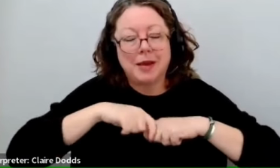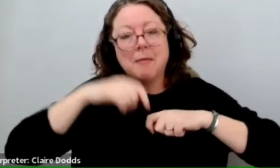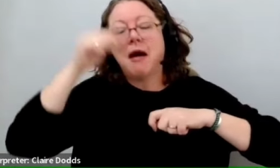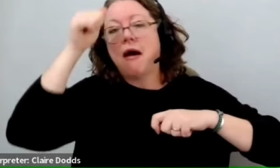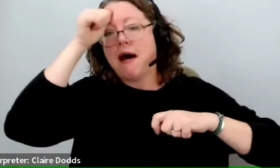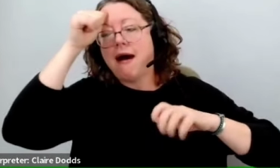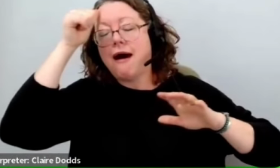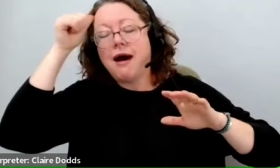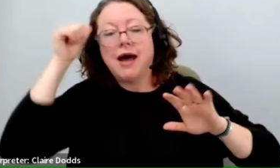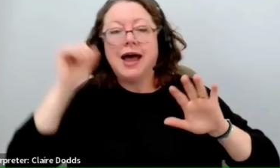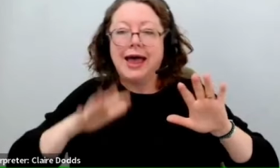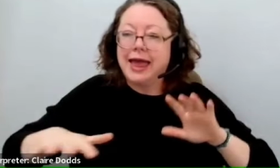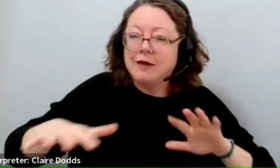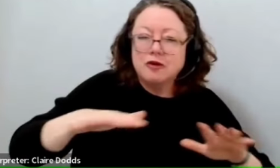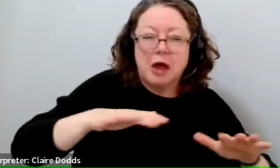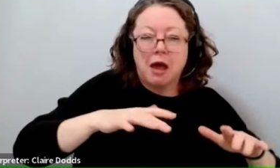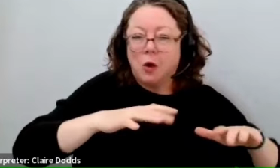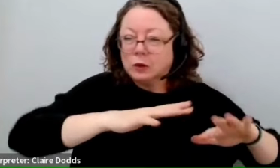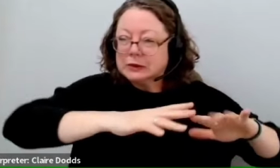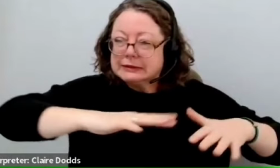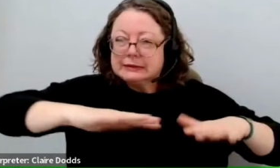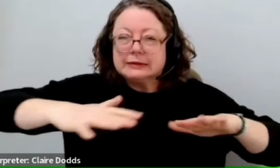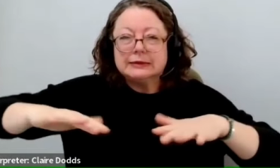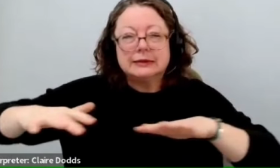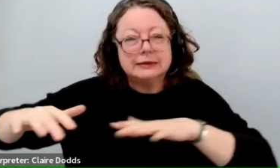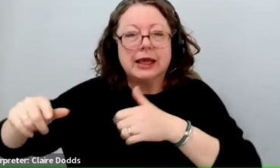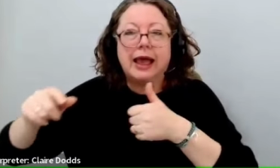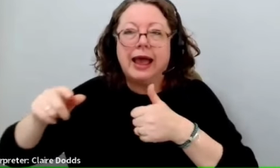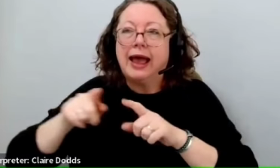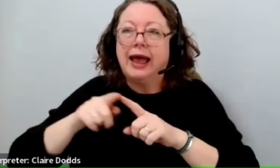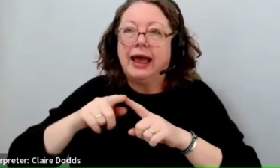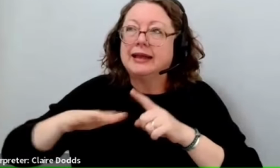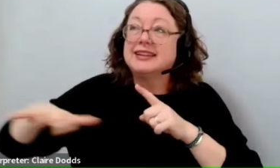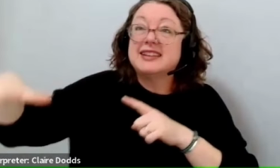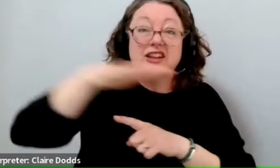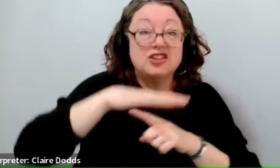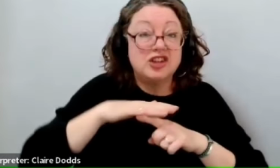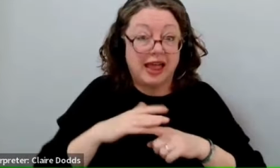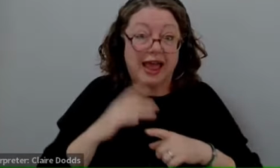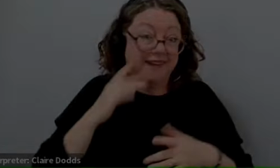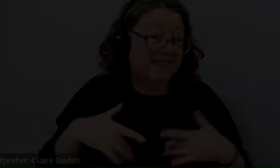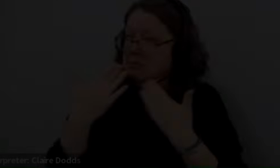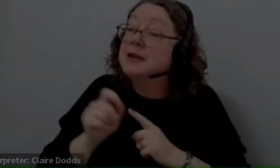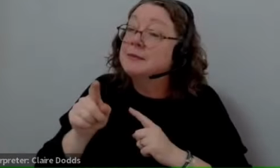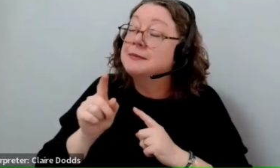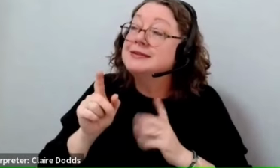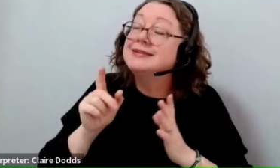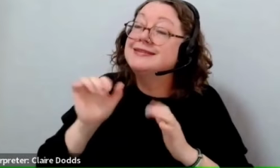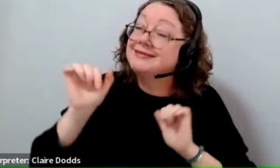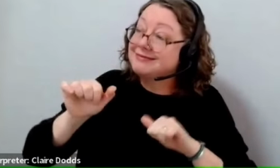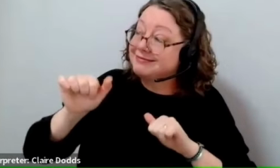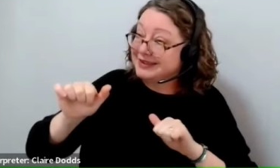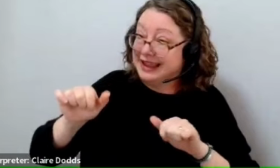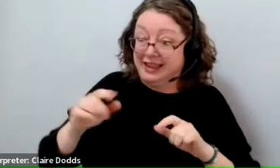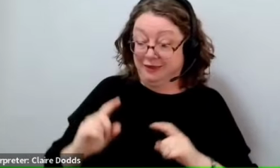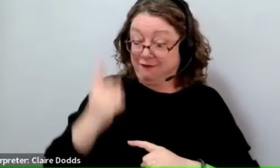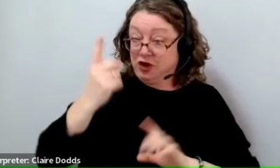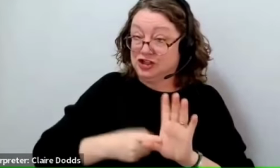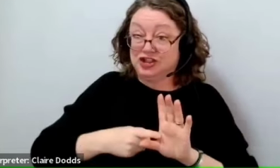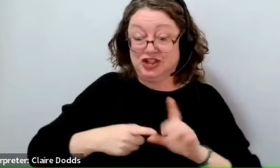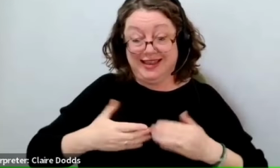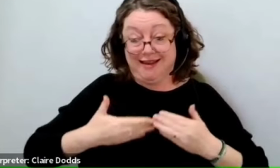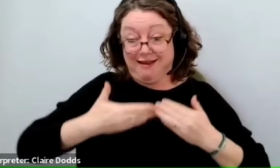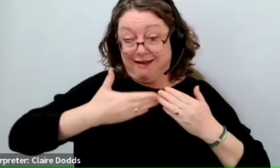some insight into what the trends are across the area. It's extremely supportive model. Another thing in this first year, which